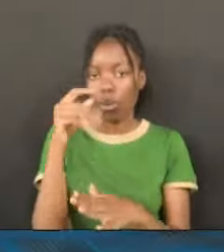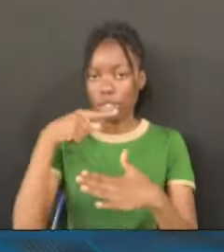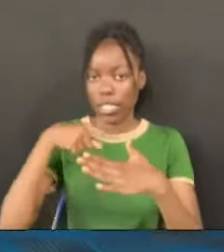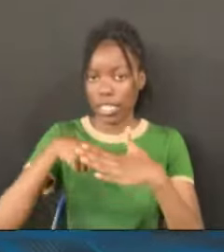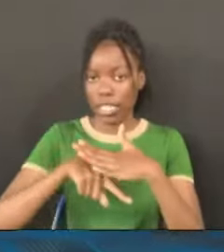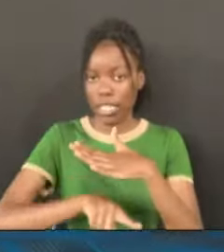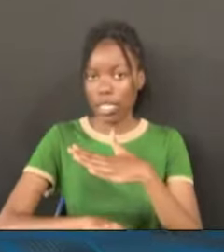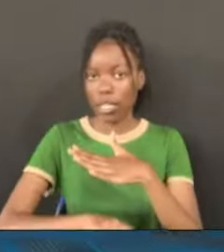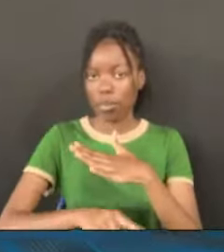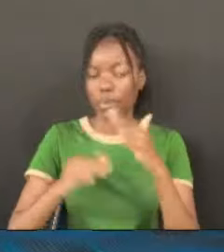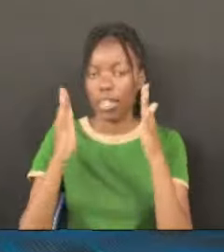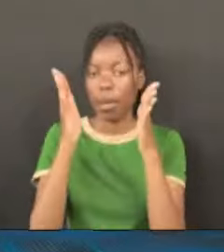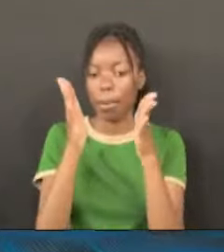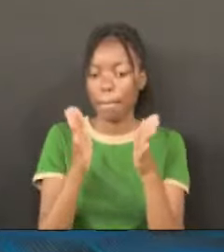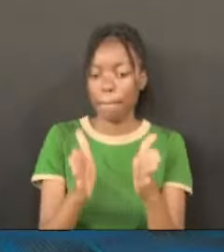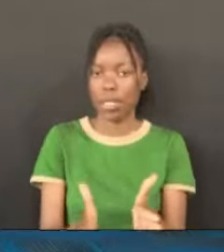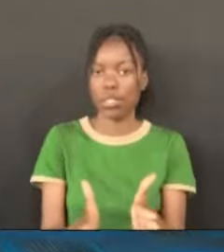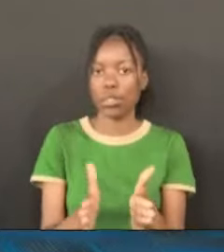personal